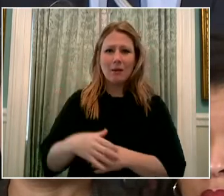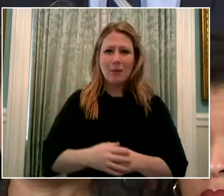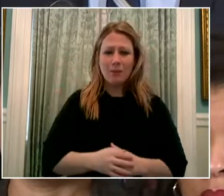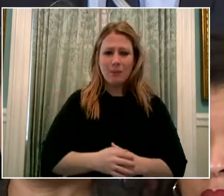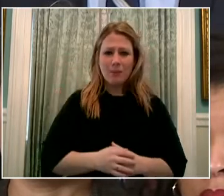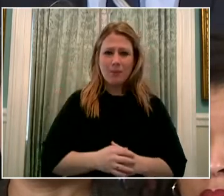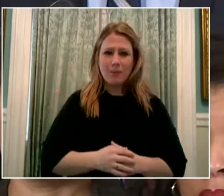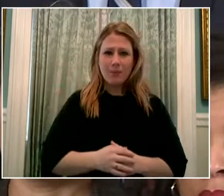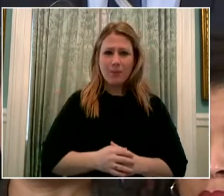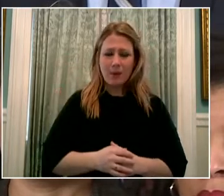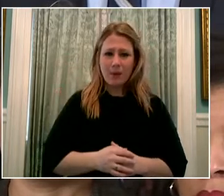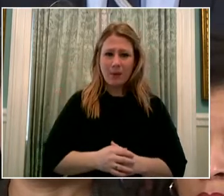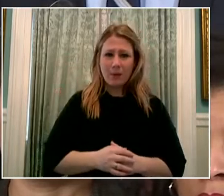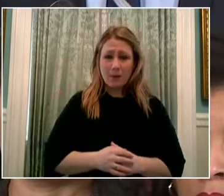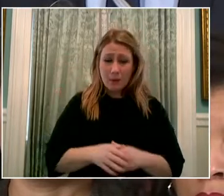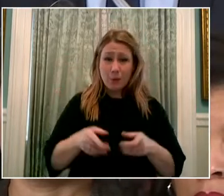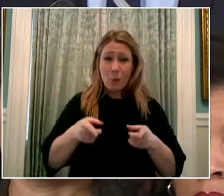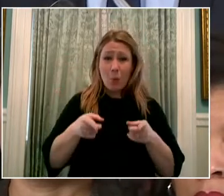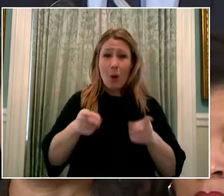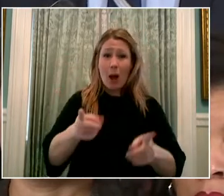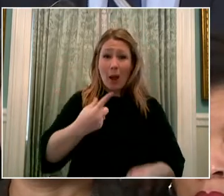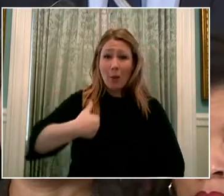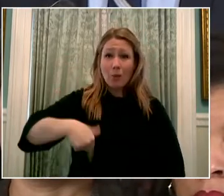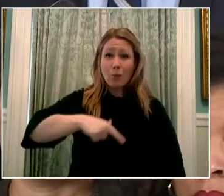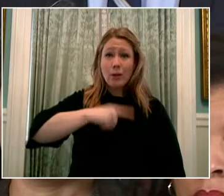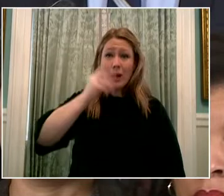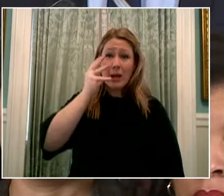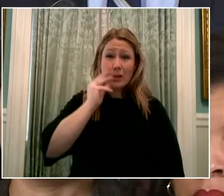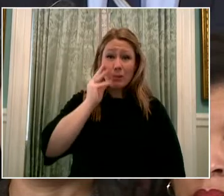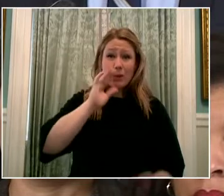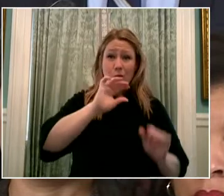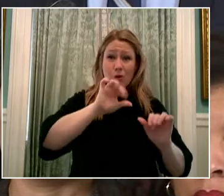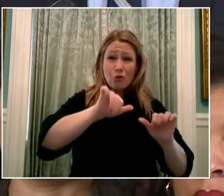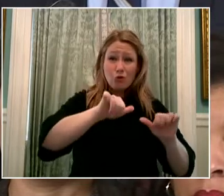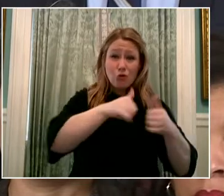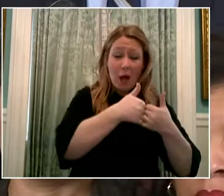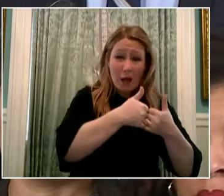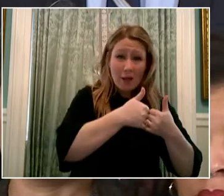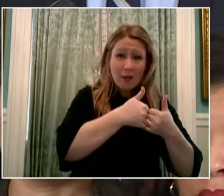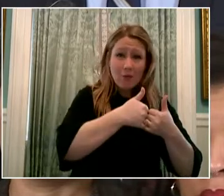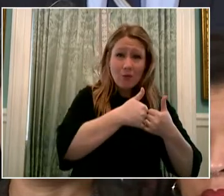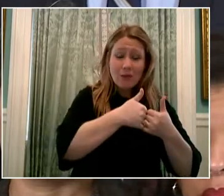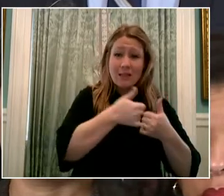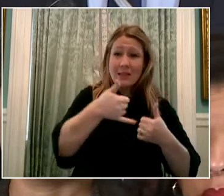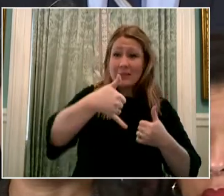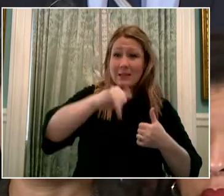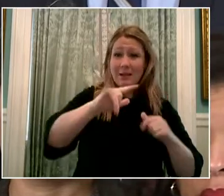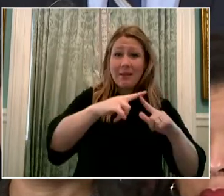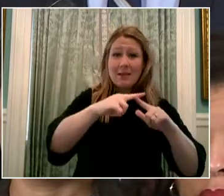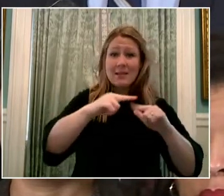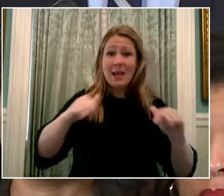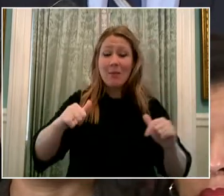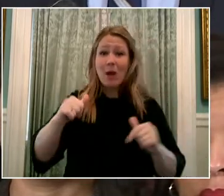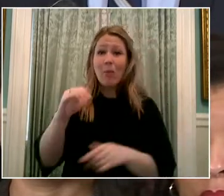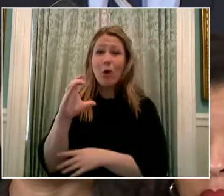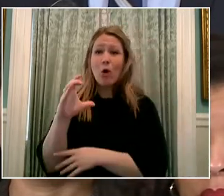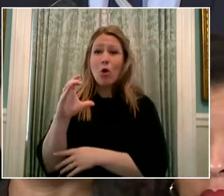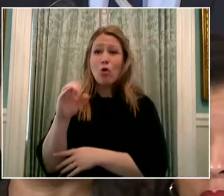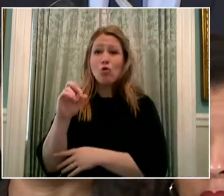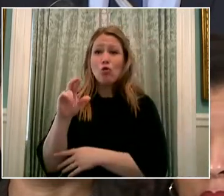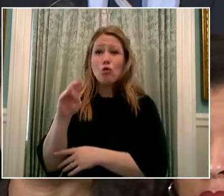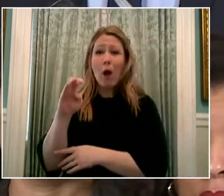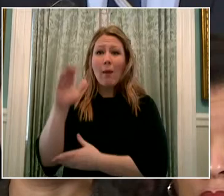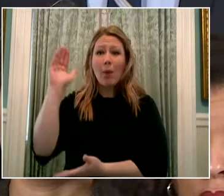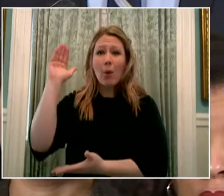doing the challenge of this, we're still decreasing crime. We're still making our subway system safe. We're